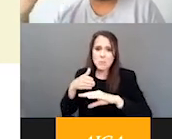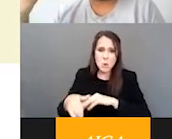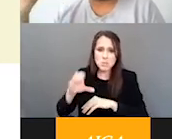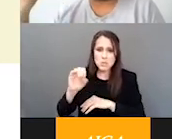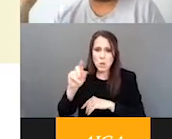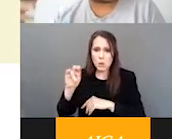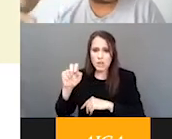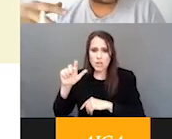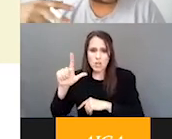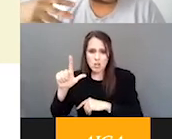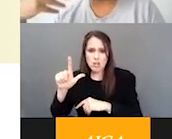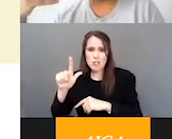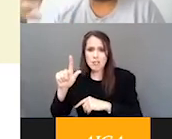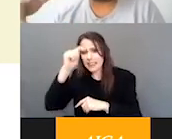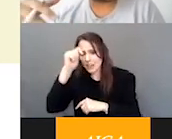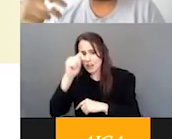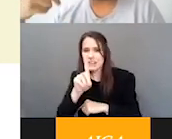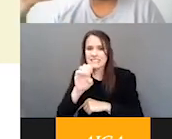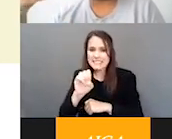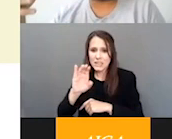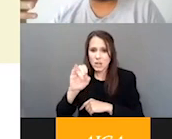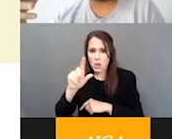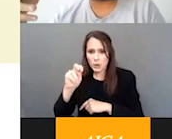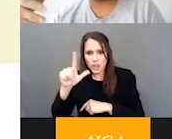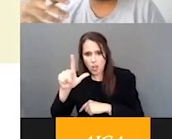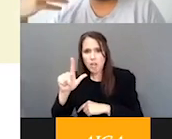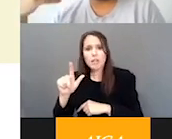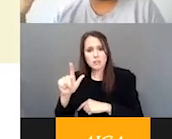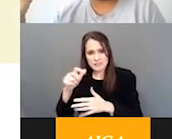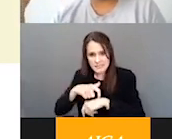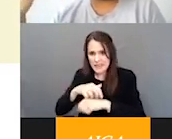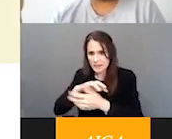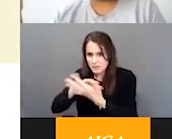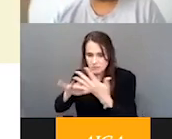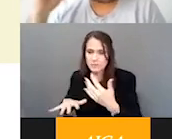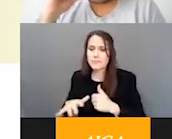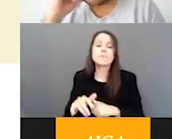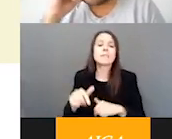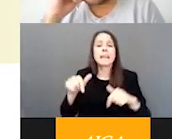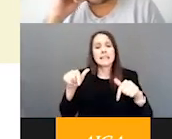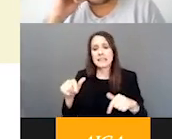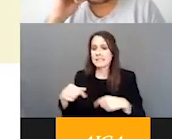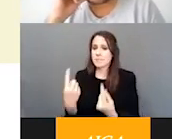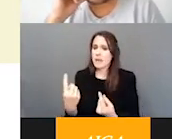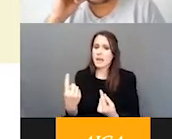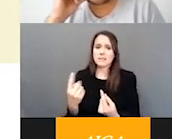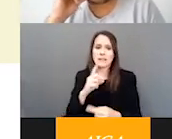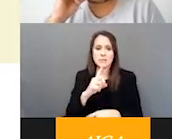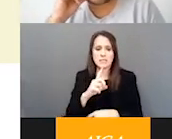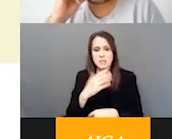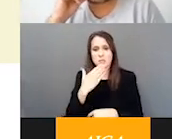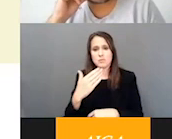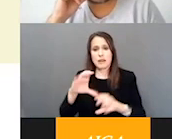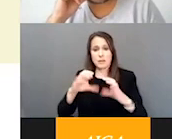decolonial scholarship, post-colonial scholarship, and so on and so forth. And this has been it's been a great course